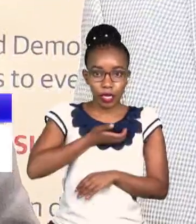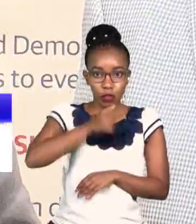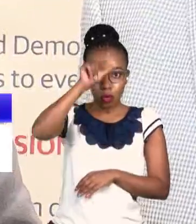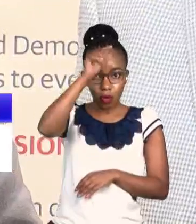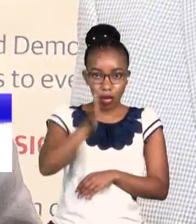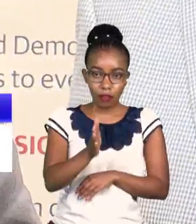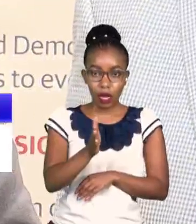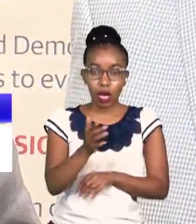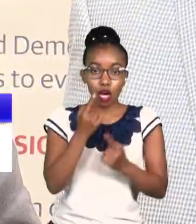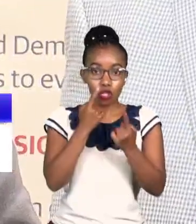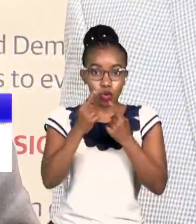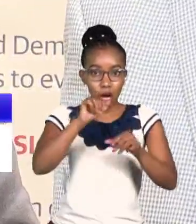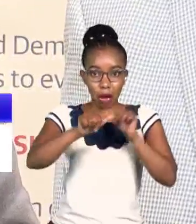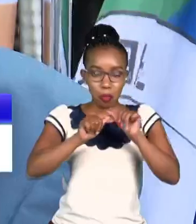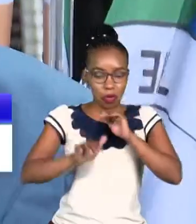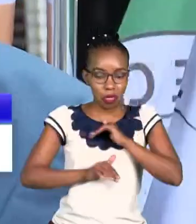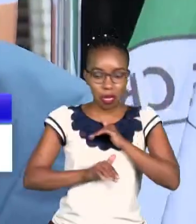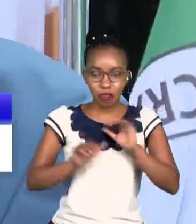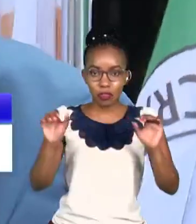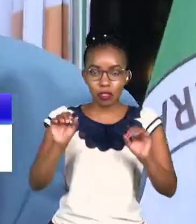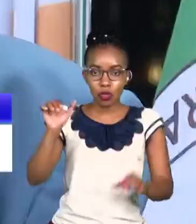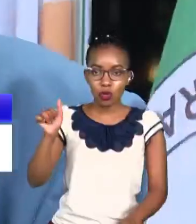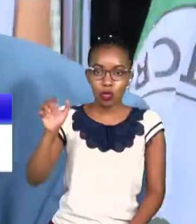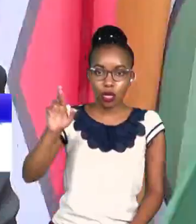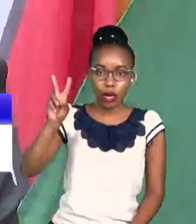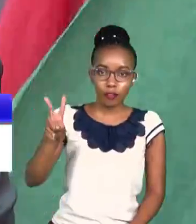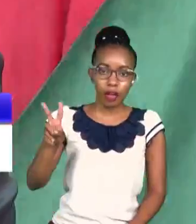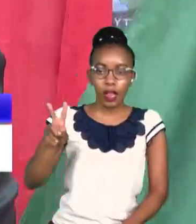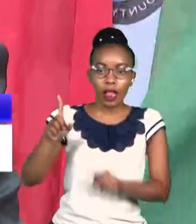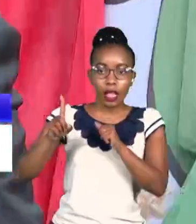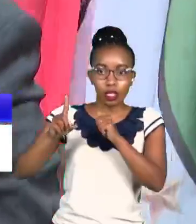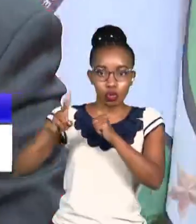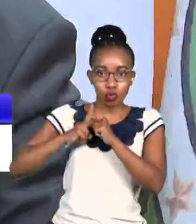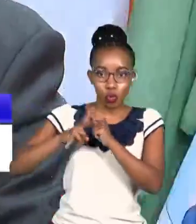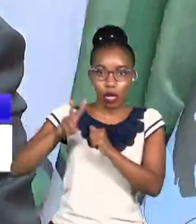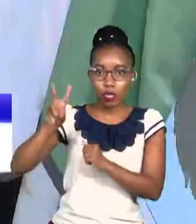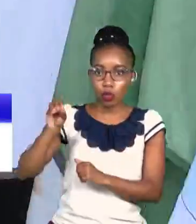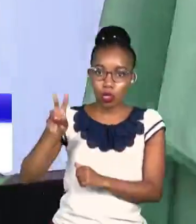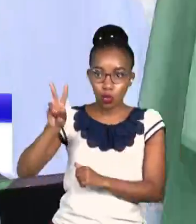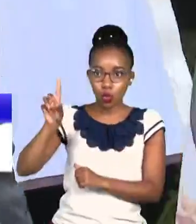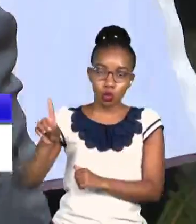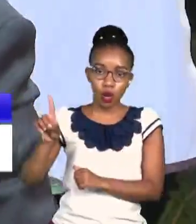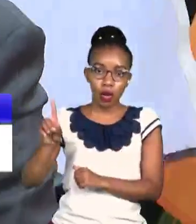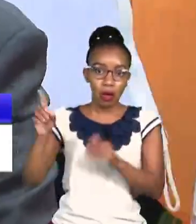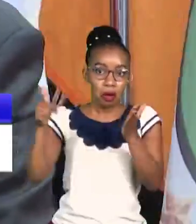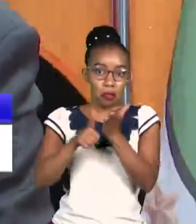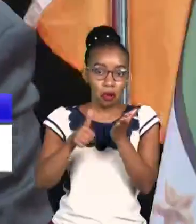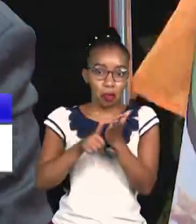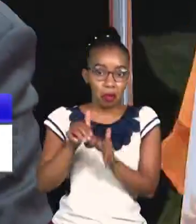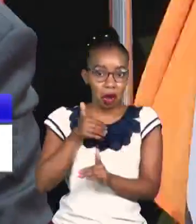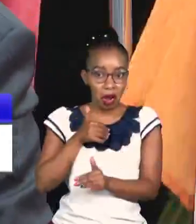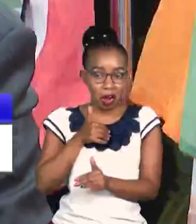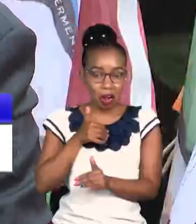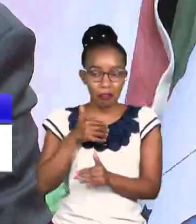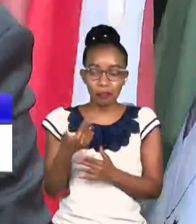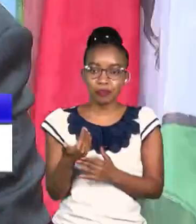of a possible shortage of ARVs come 1st July 2021, posing a potential crisis in continuity